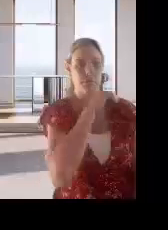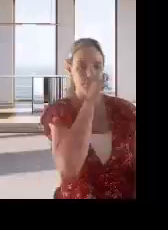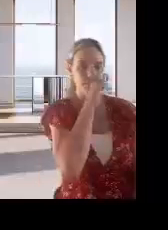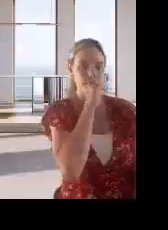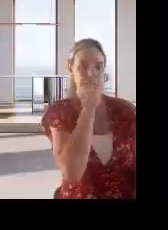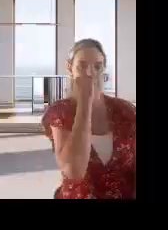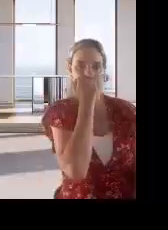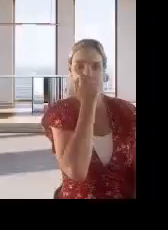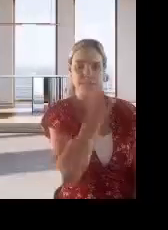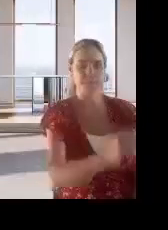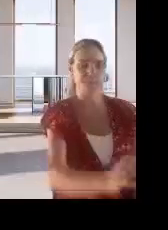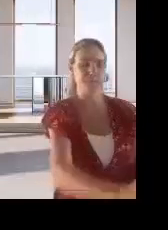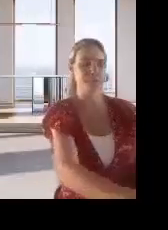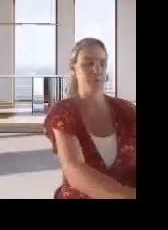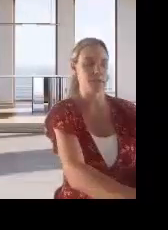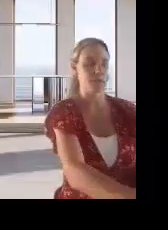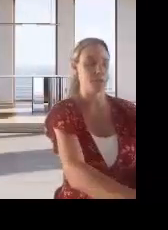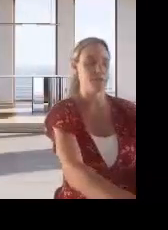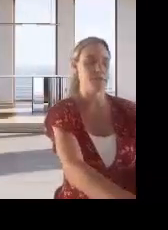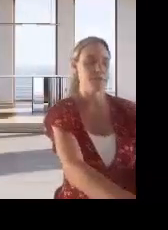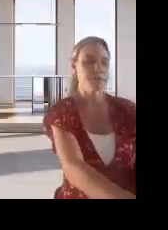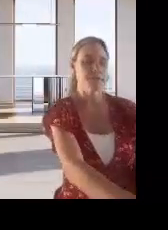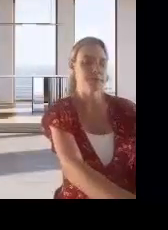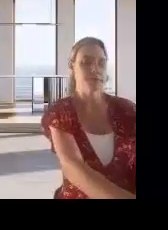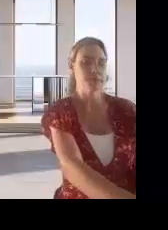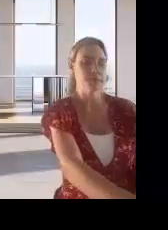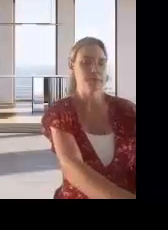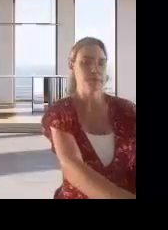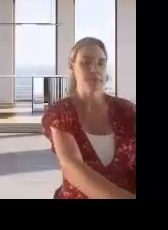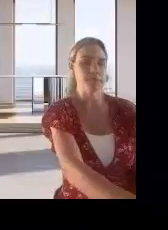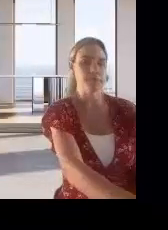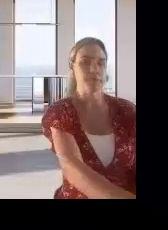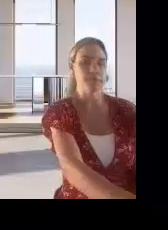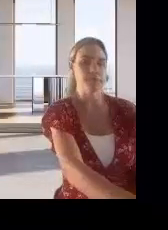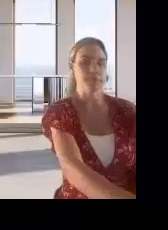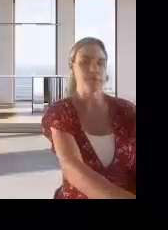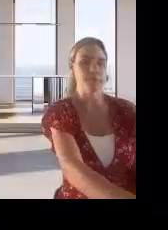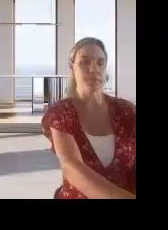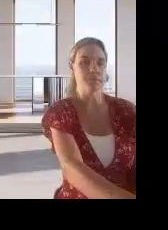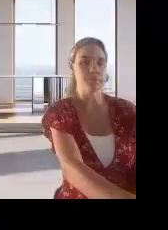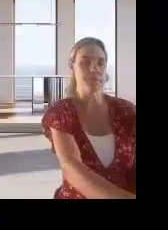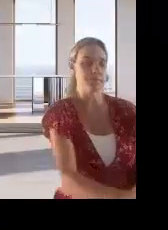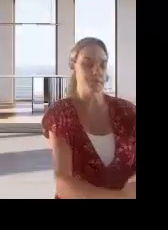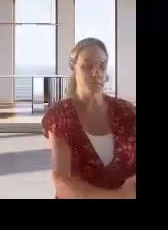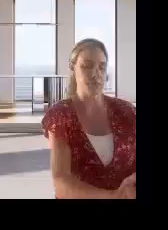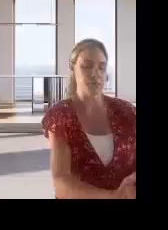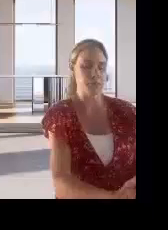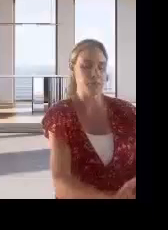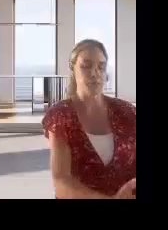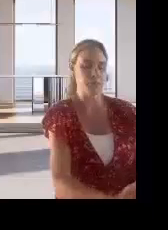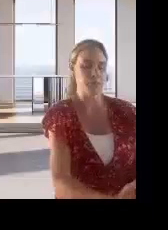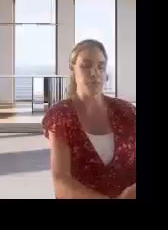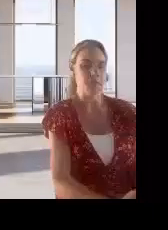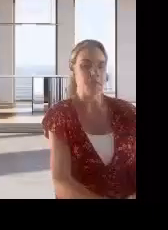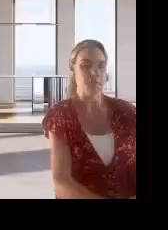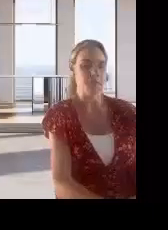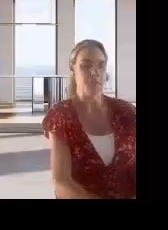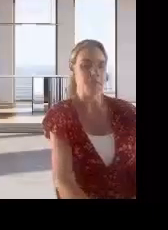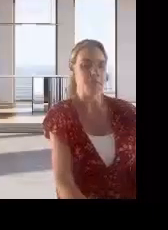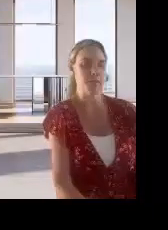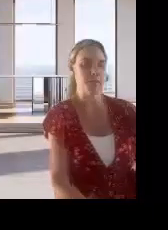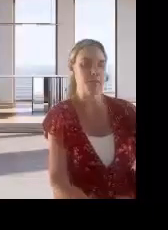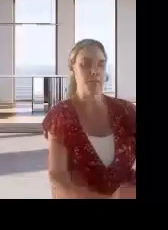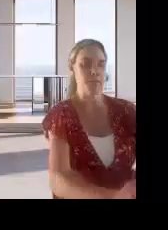to succeed. And that's what I'm looking for. And this is not, for instance, if you, if you're asking